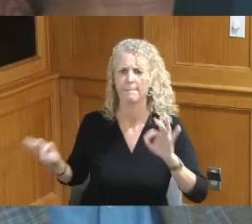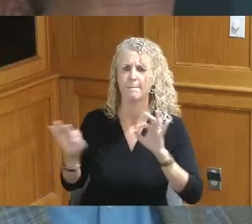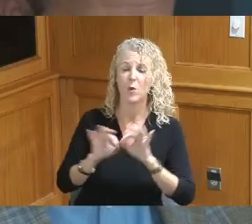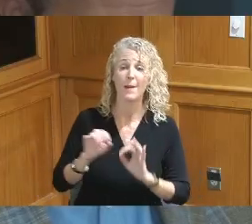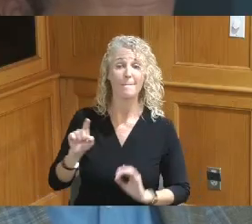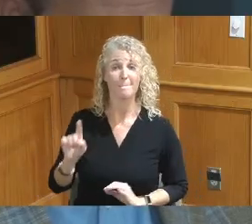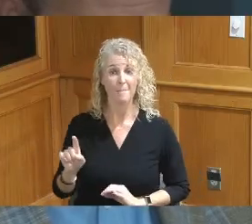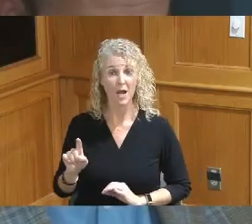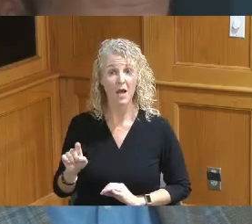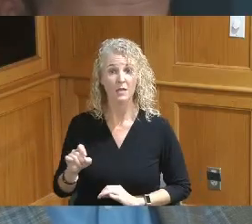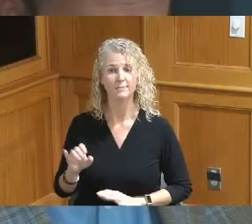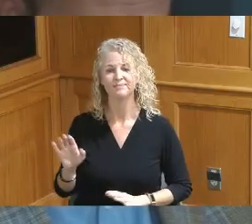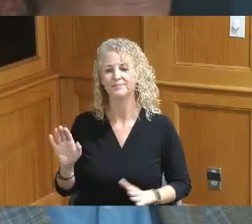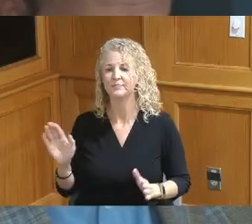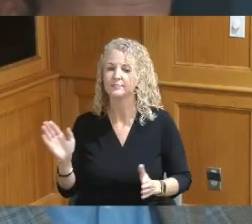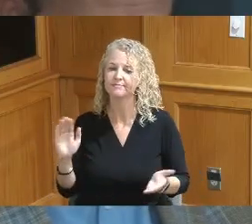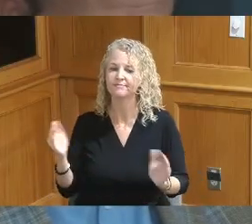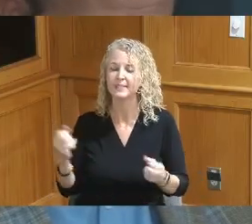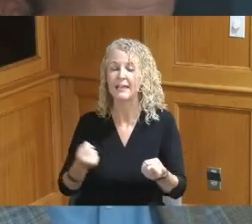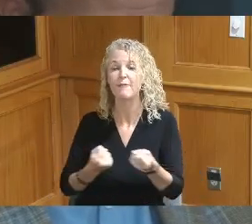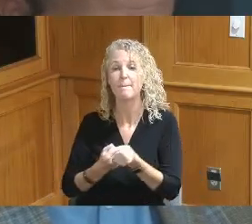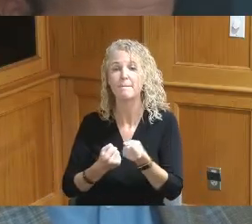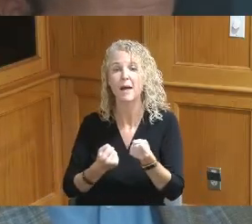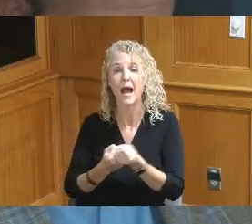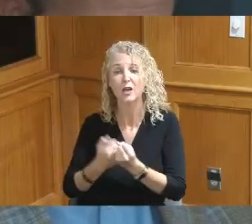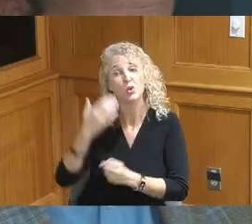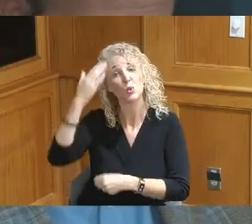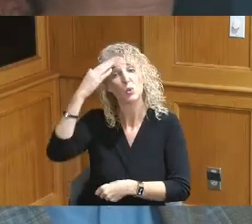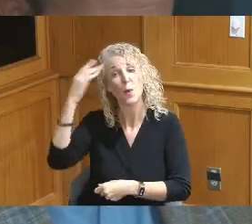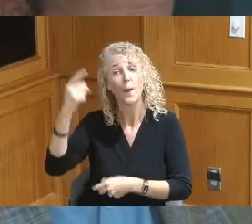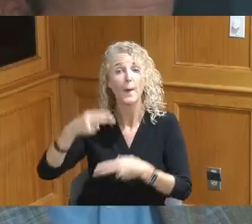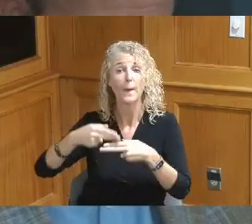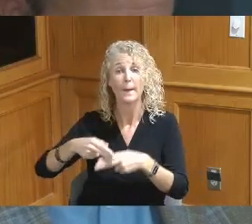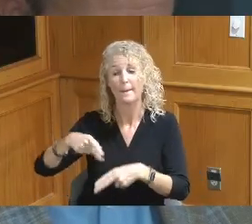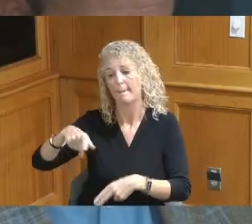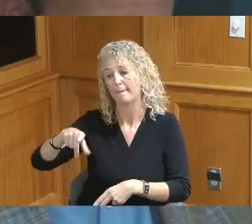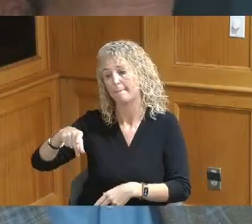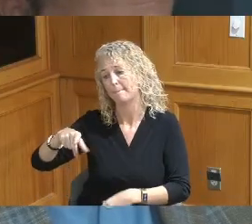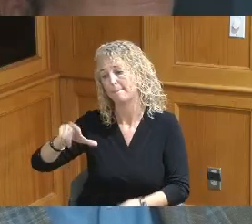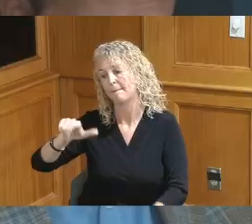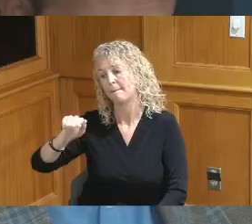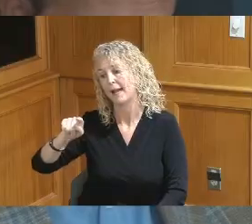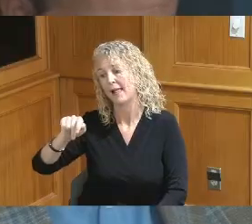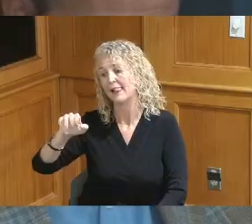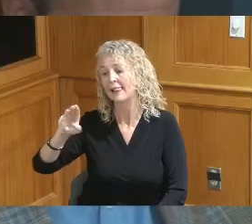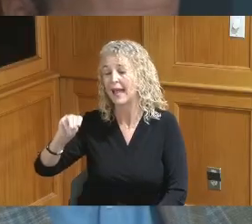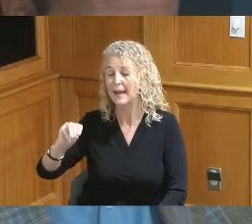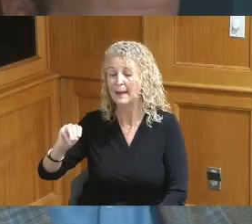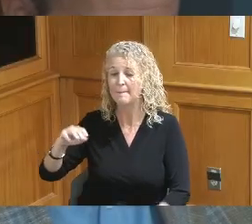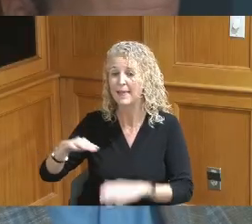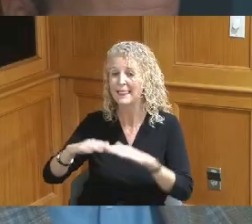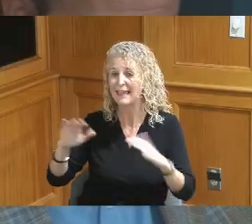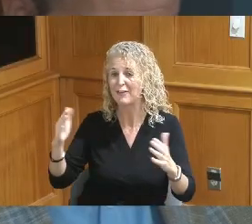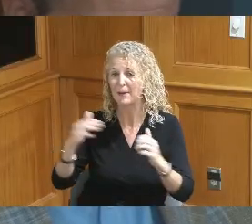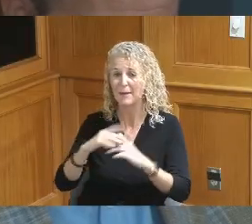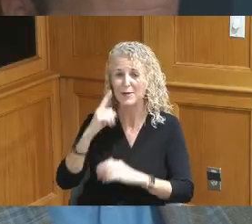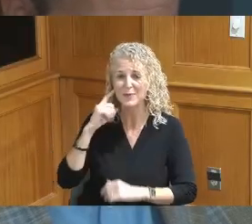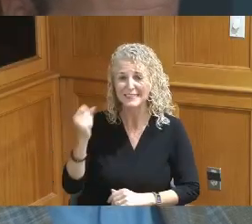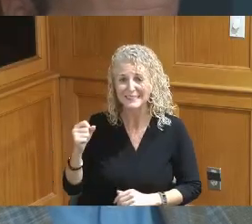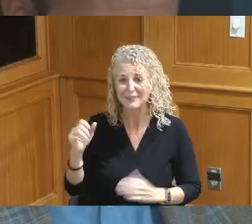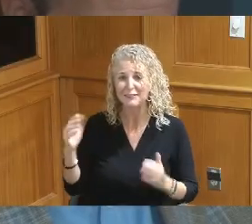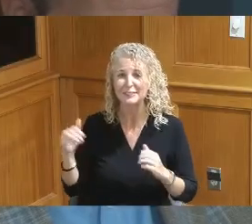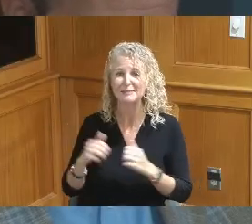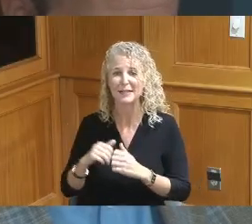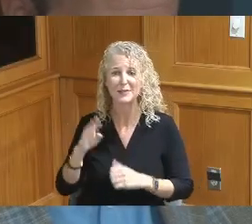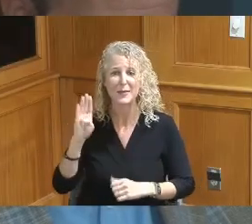it's just like when you're sponsoring something, there's a platinum level, and then there's a silver level, and there's a bronze level.